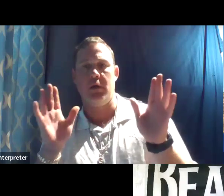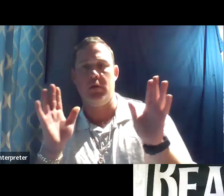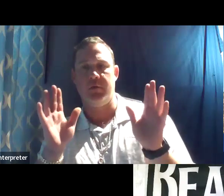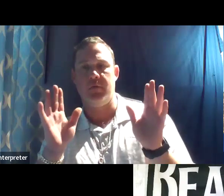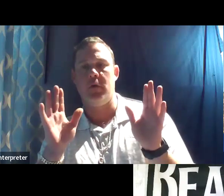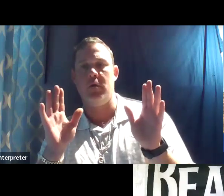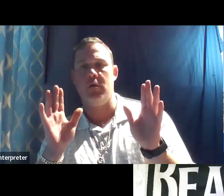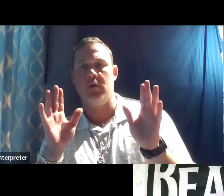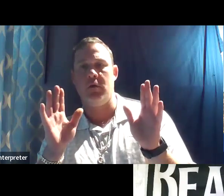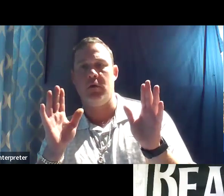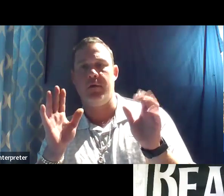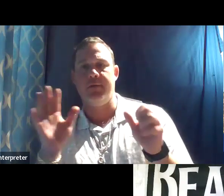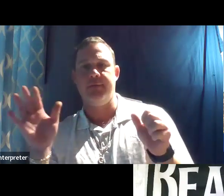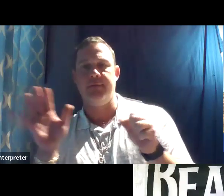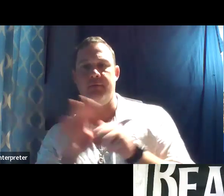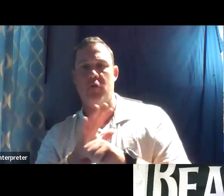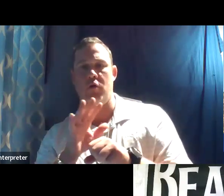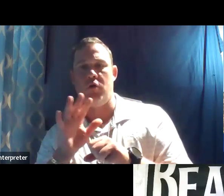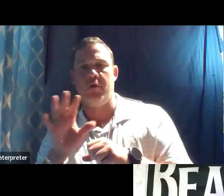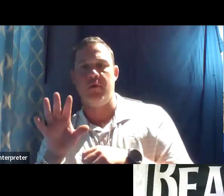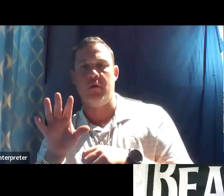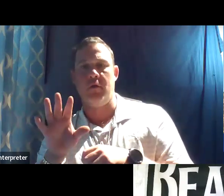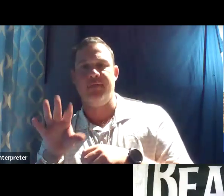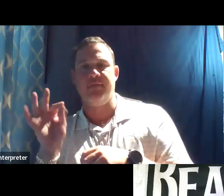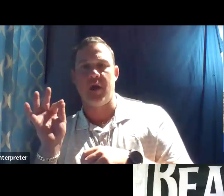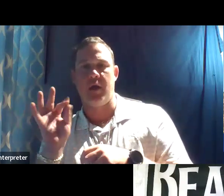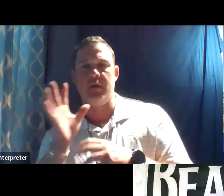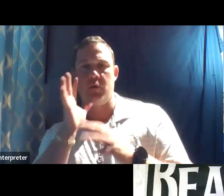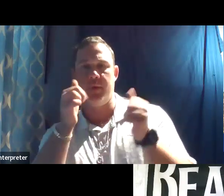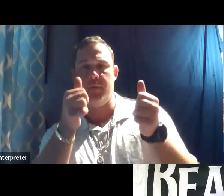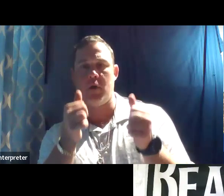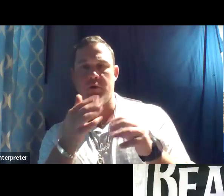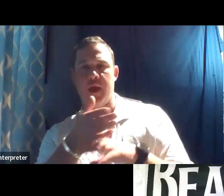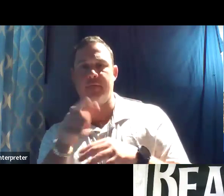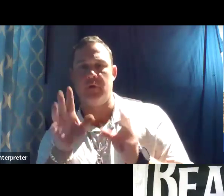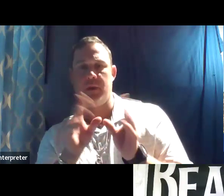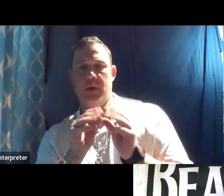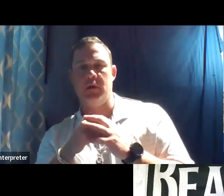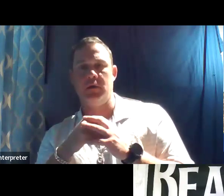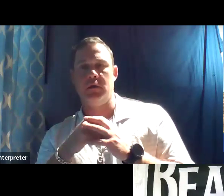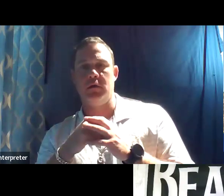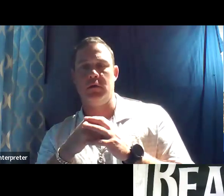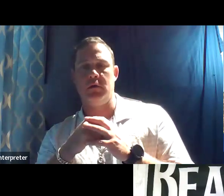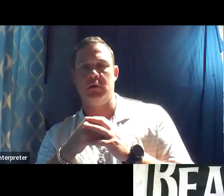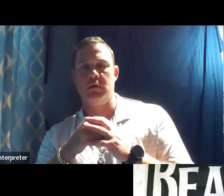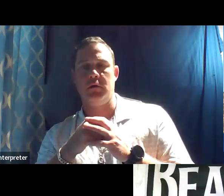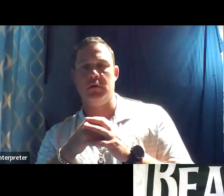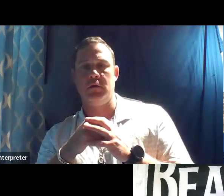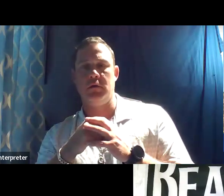Will the full findings be posted after today's session?